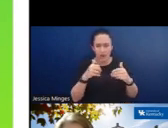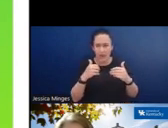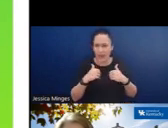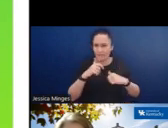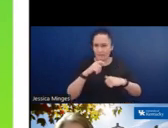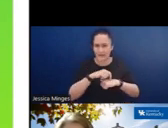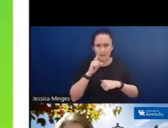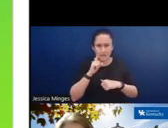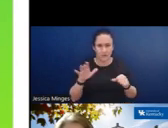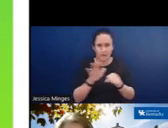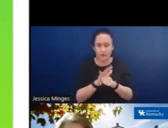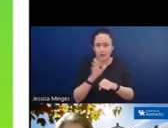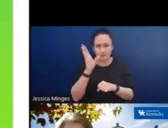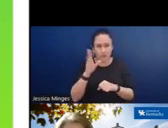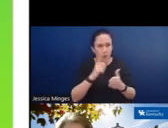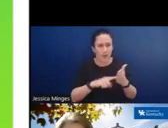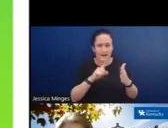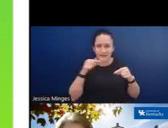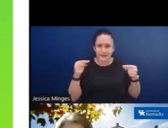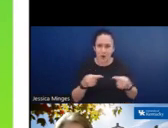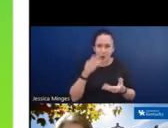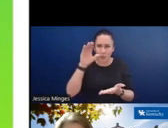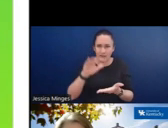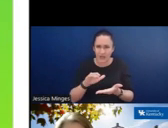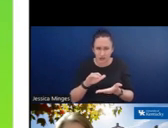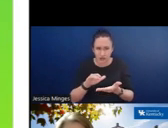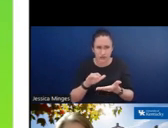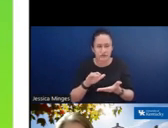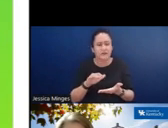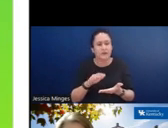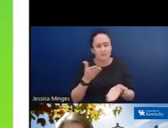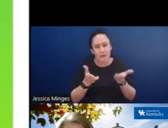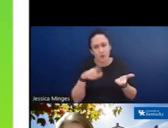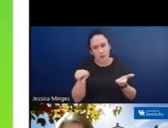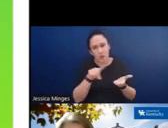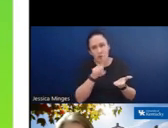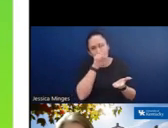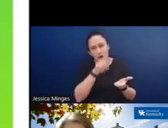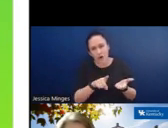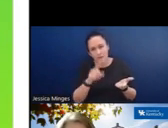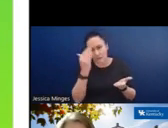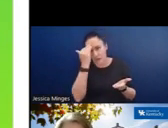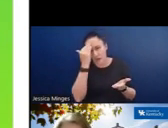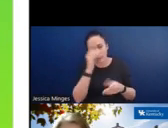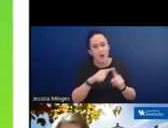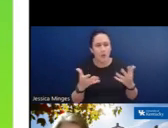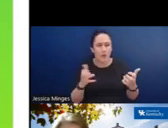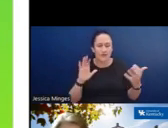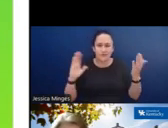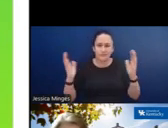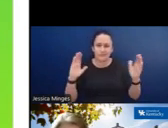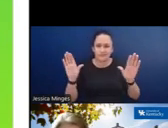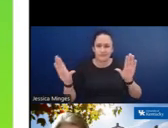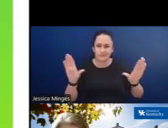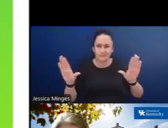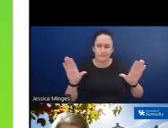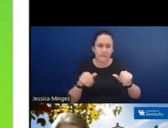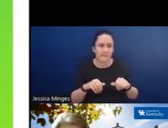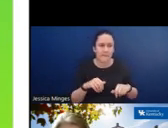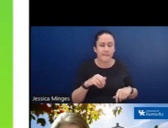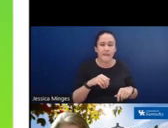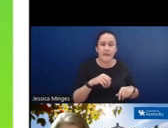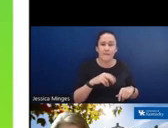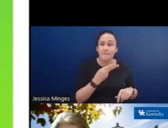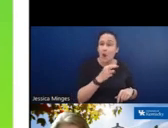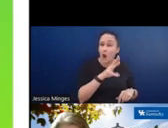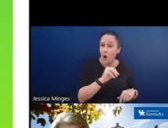about what harm reduction is, and many of you are probably familiar, but we just wanted to differentiate for you that harm reduction